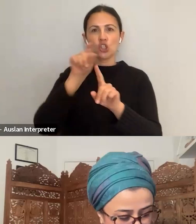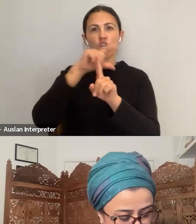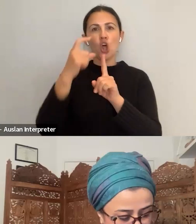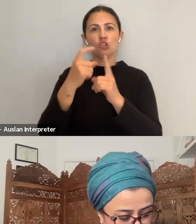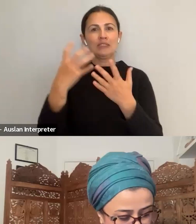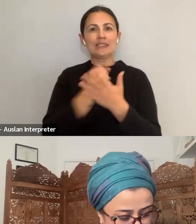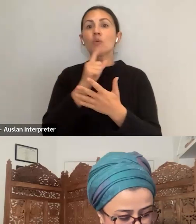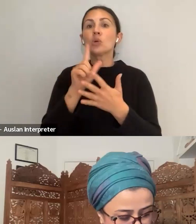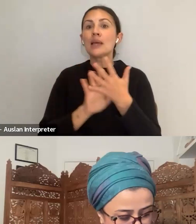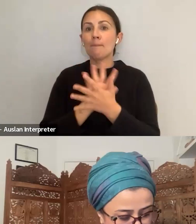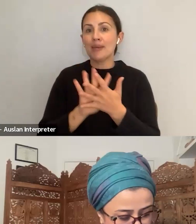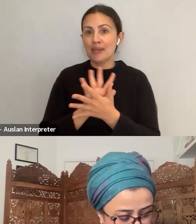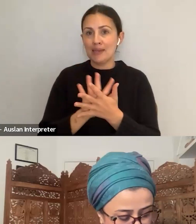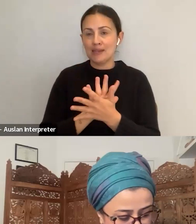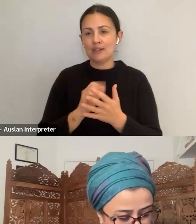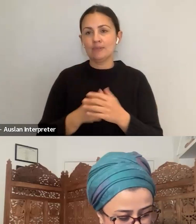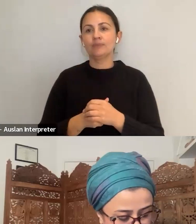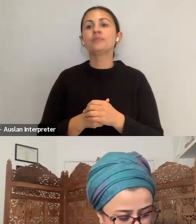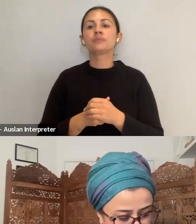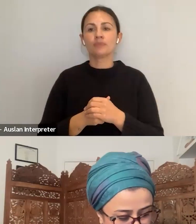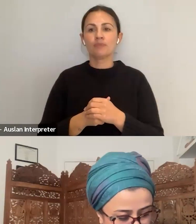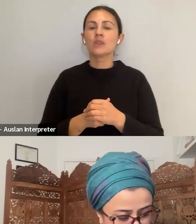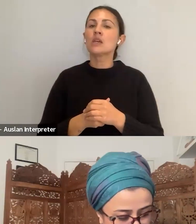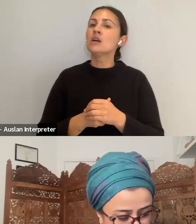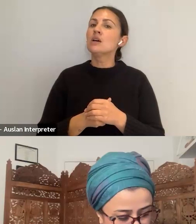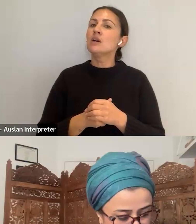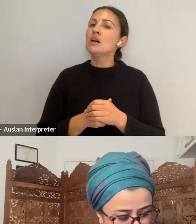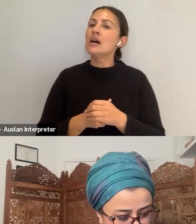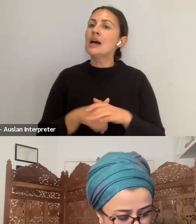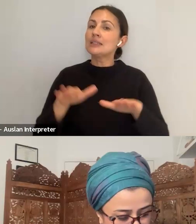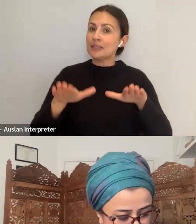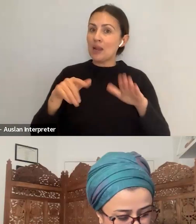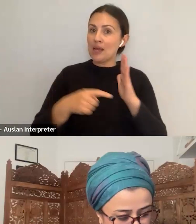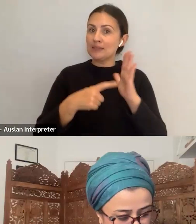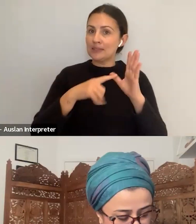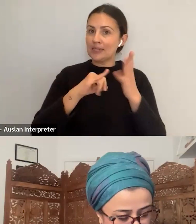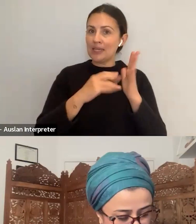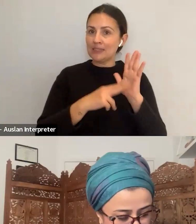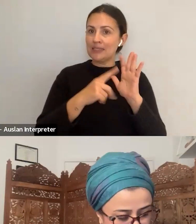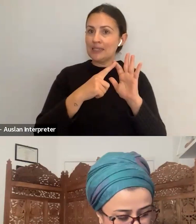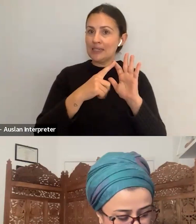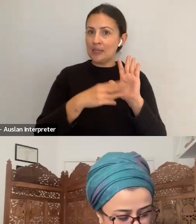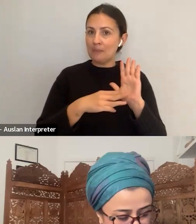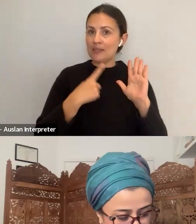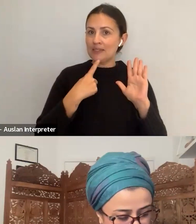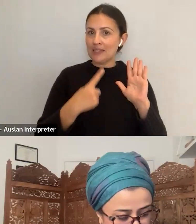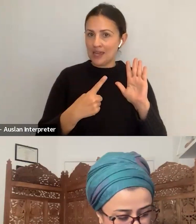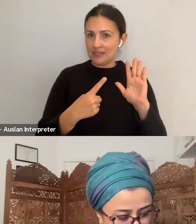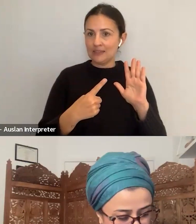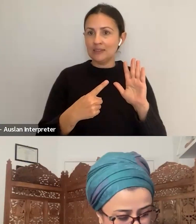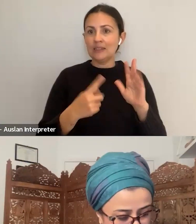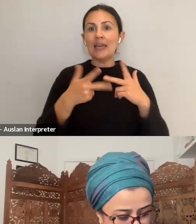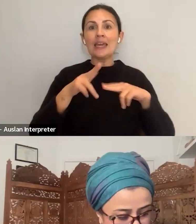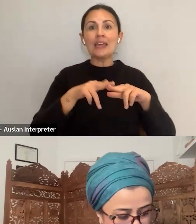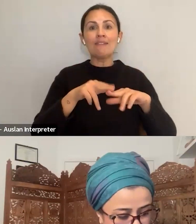I think just reflecting on what Tasneem was sharing as well, it's when you know, increasingly boards are doing